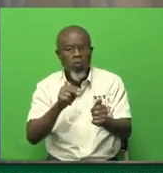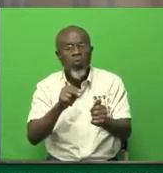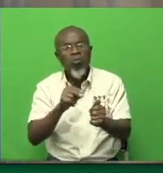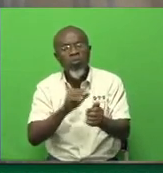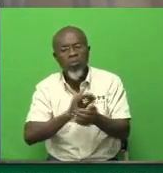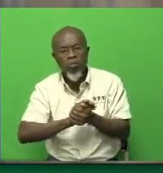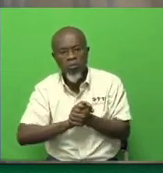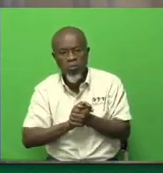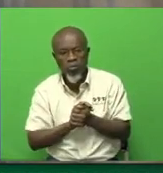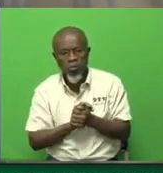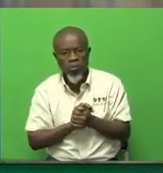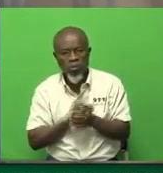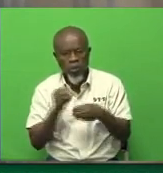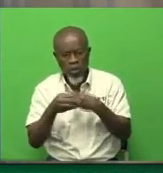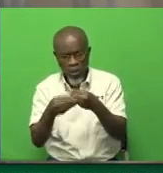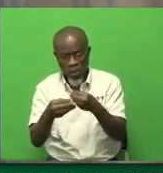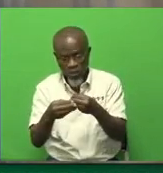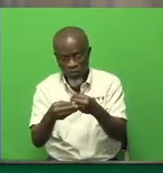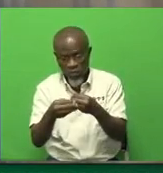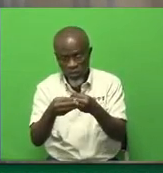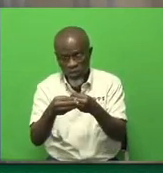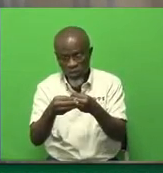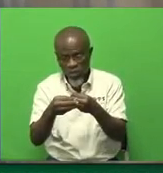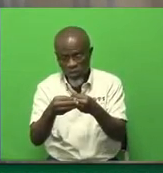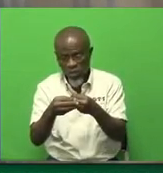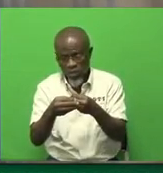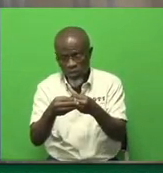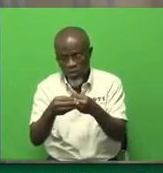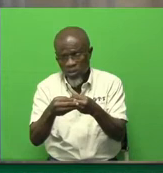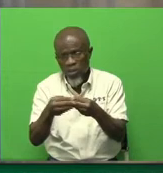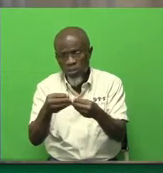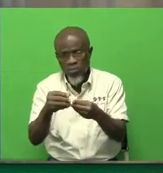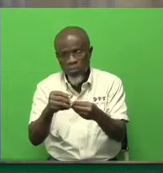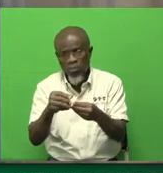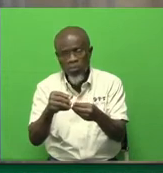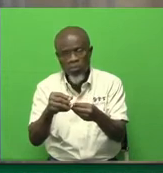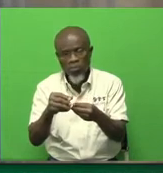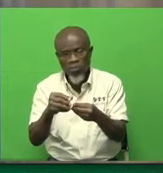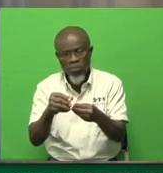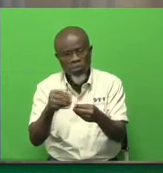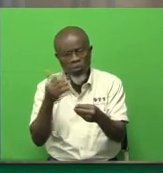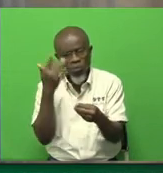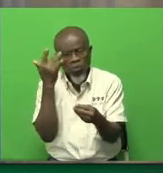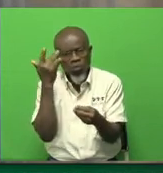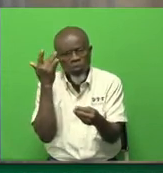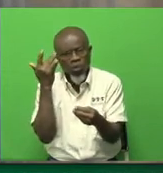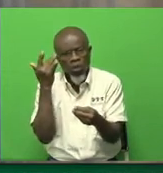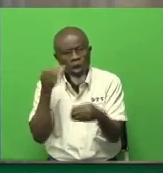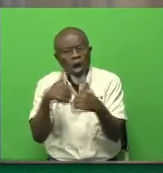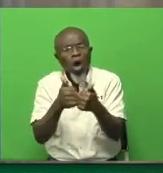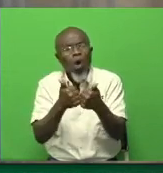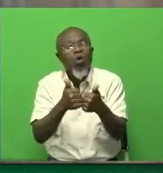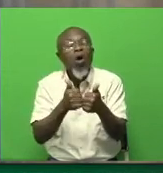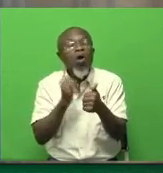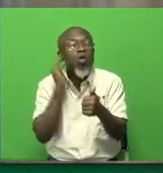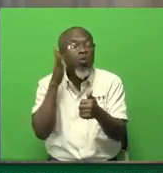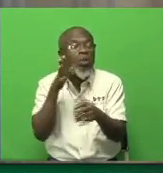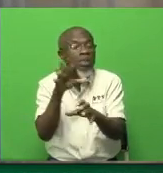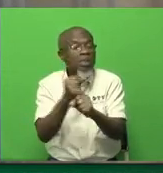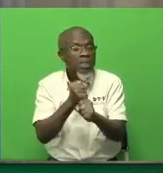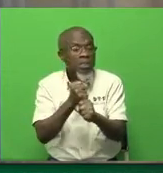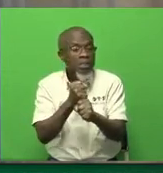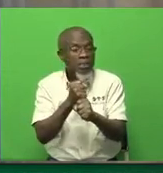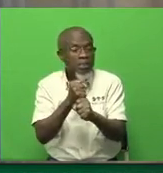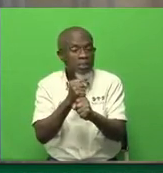oil wells but the spt is not computed on a whale by well basis so are you going to ever get this